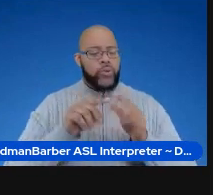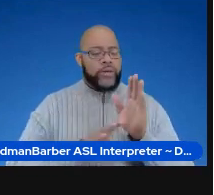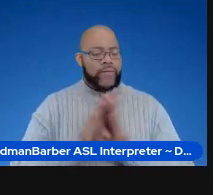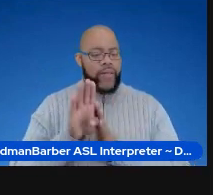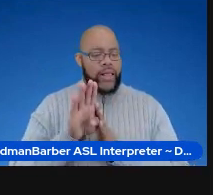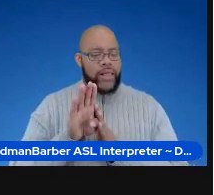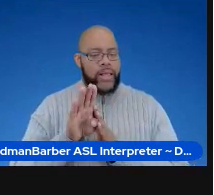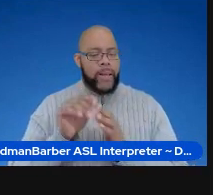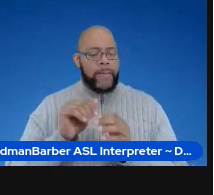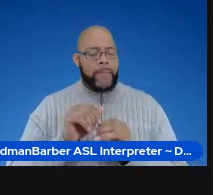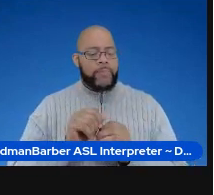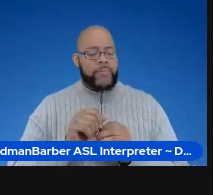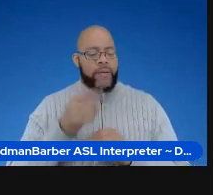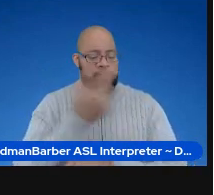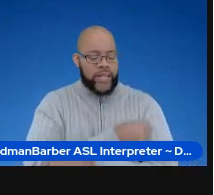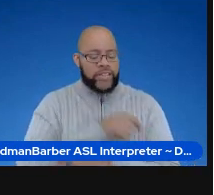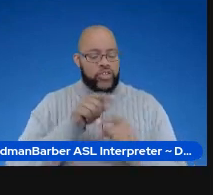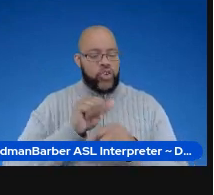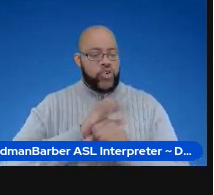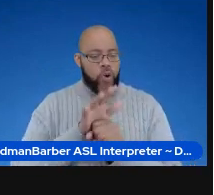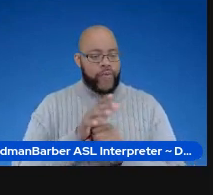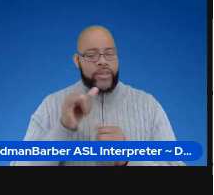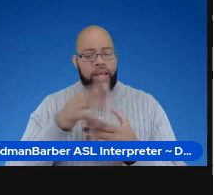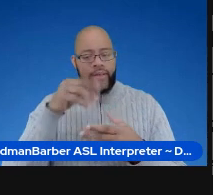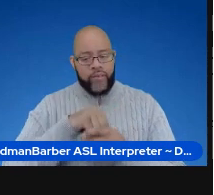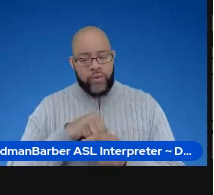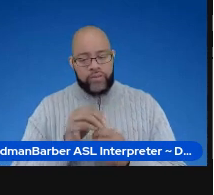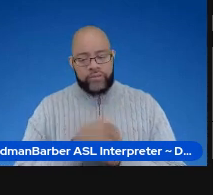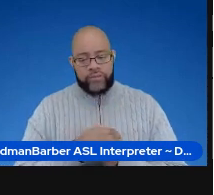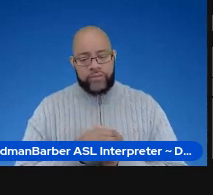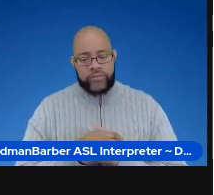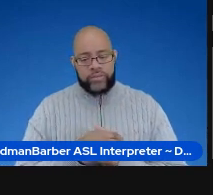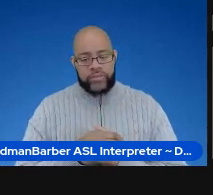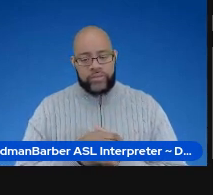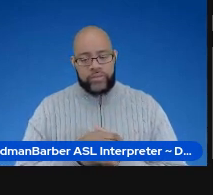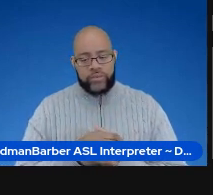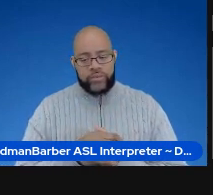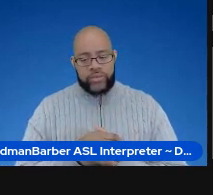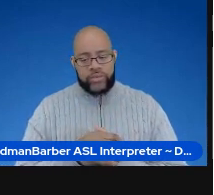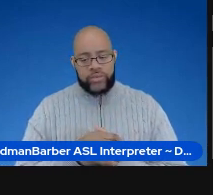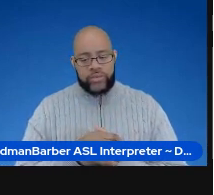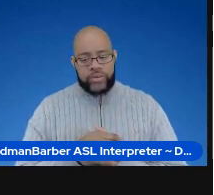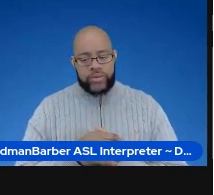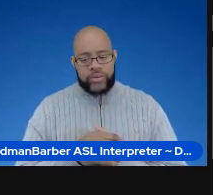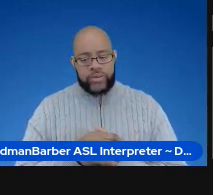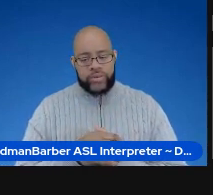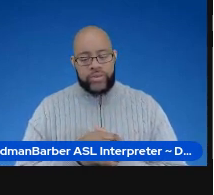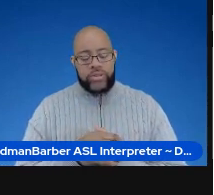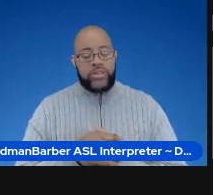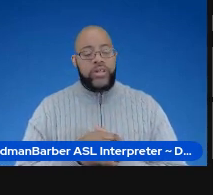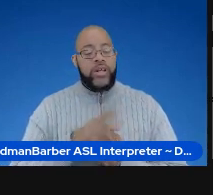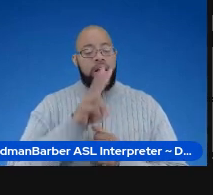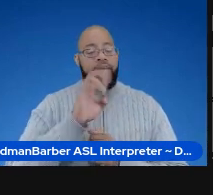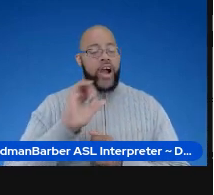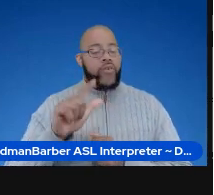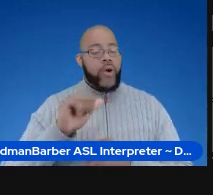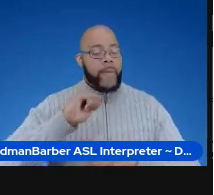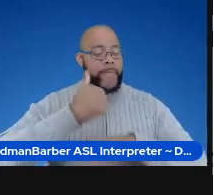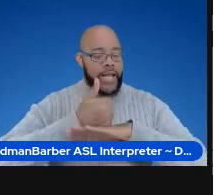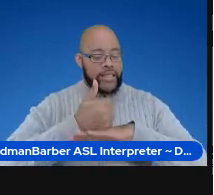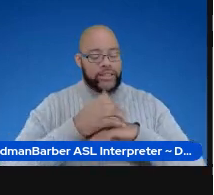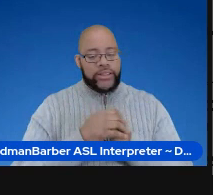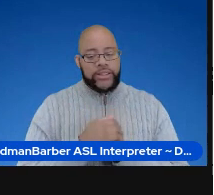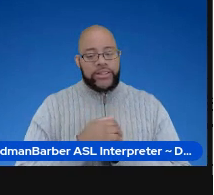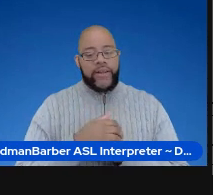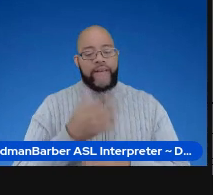during COVID-19, and that involved uh, the viral-based